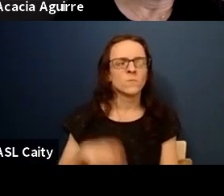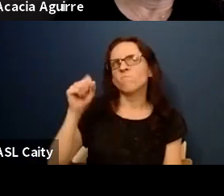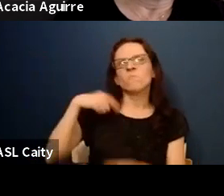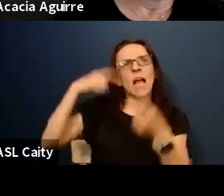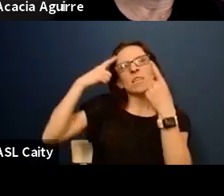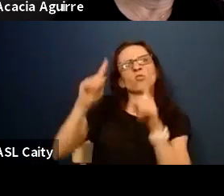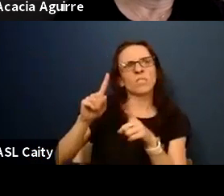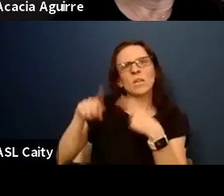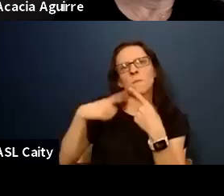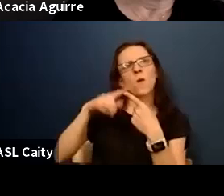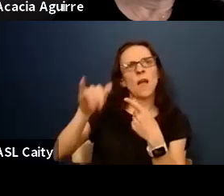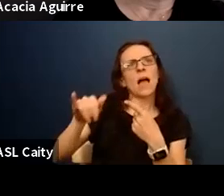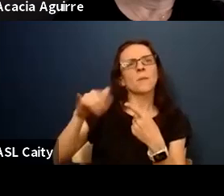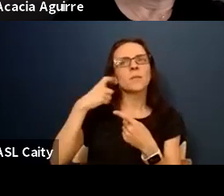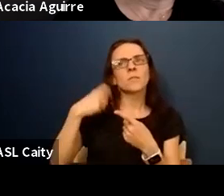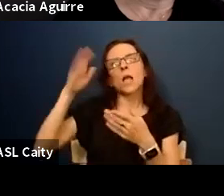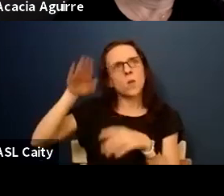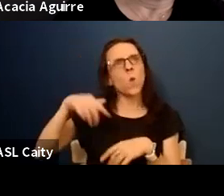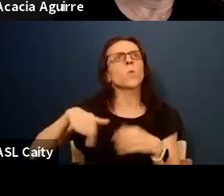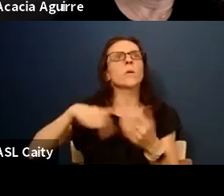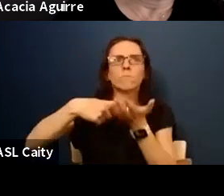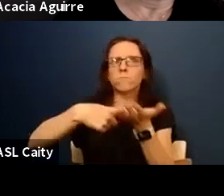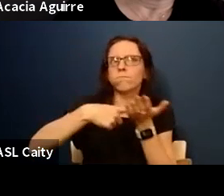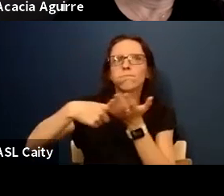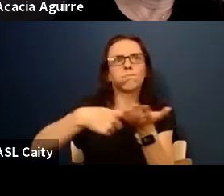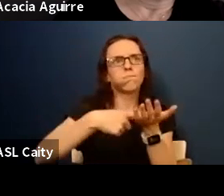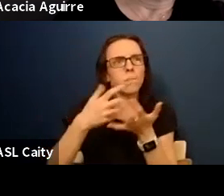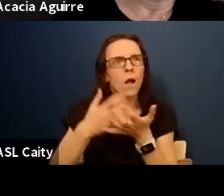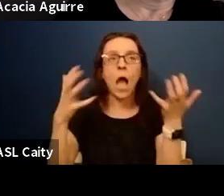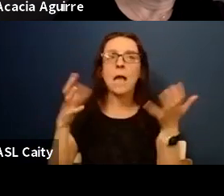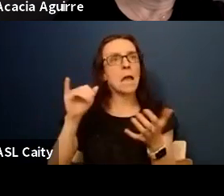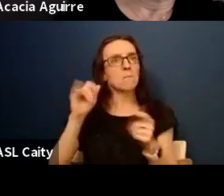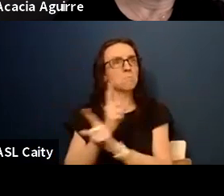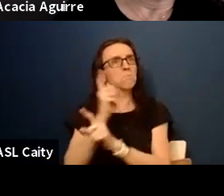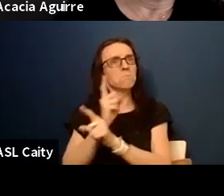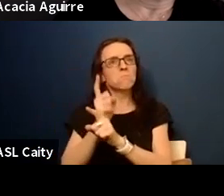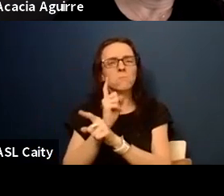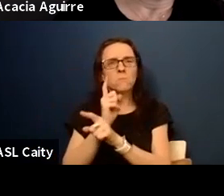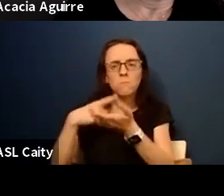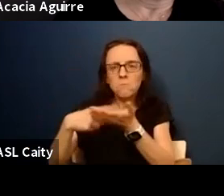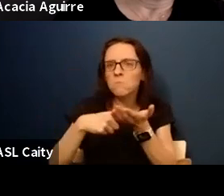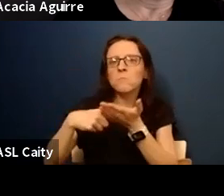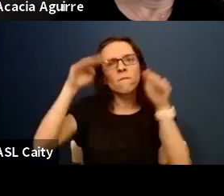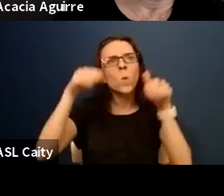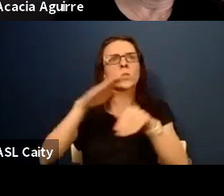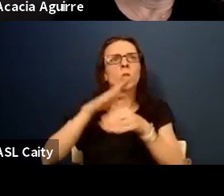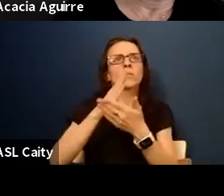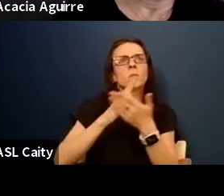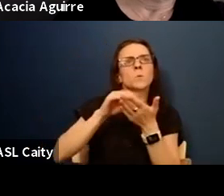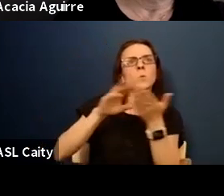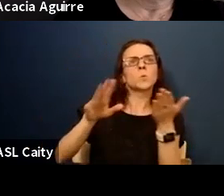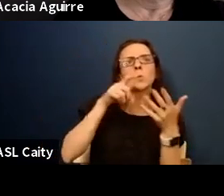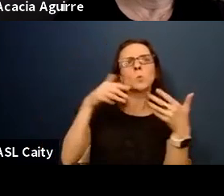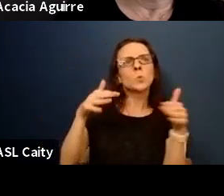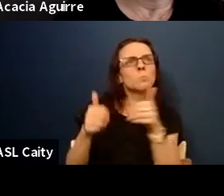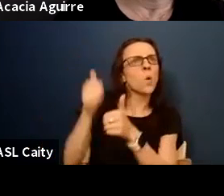on the tiers because I know that we spend a lot of time, and I think rightly so, focused on some of our most vulnerable students